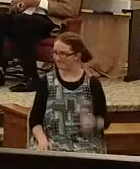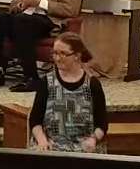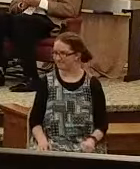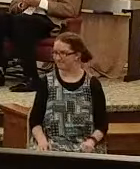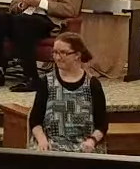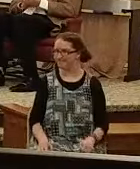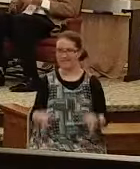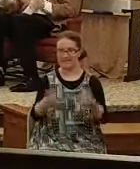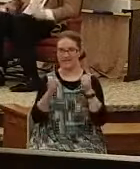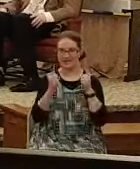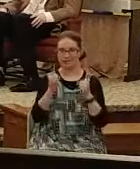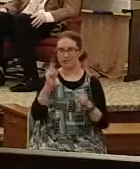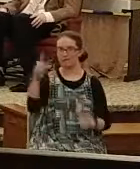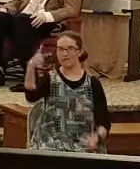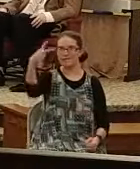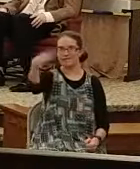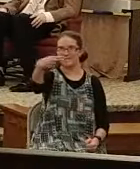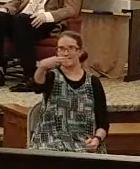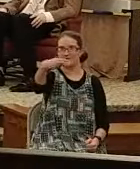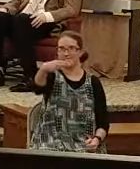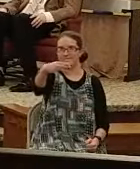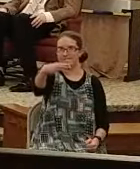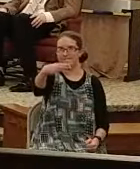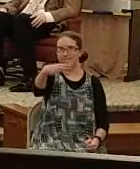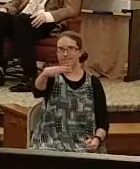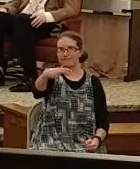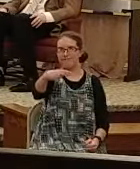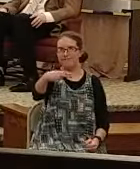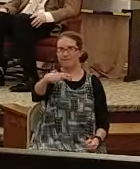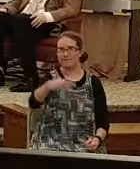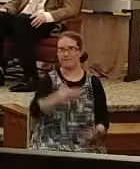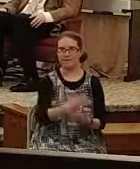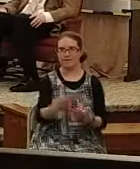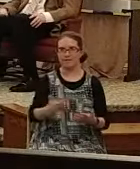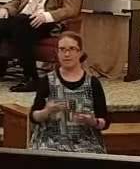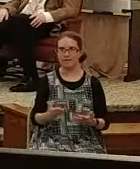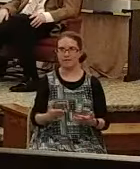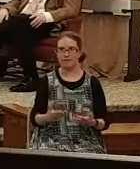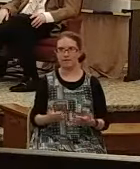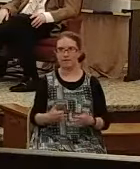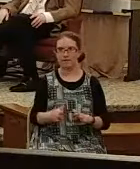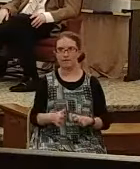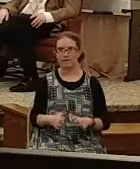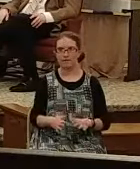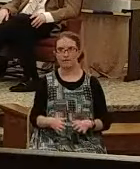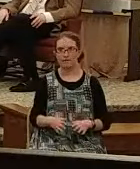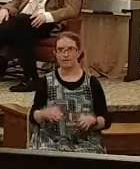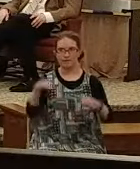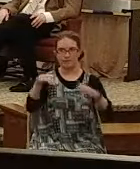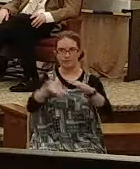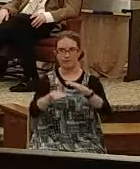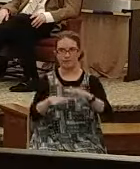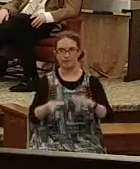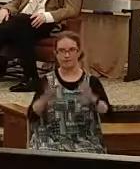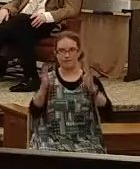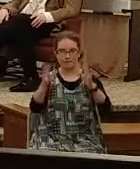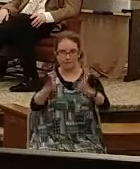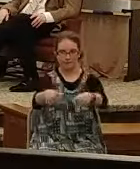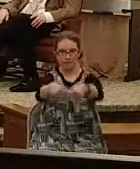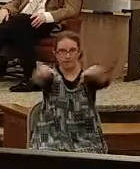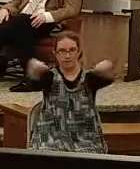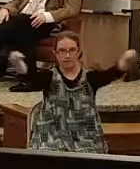And they would take those first cuts, the thing that they were going to press the records out of, and they would bring it in, and they would lay it